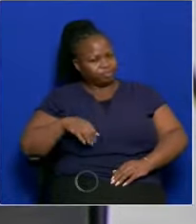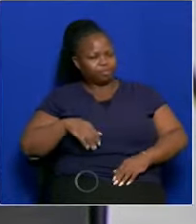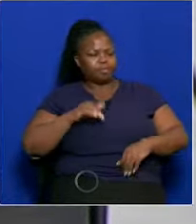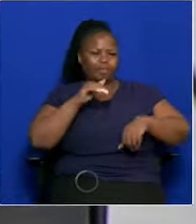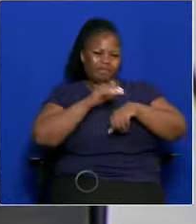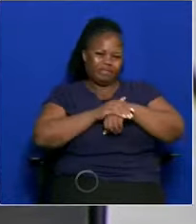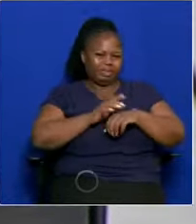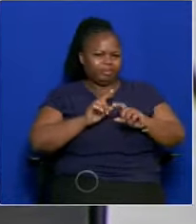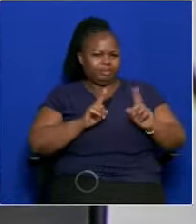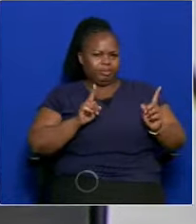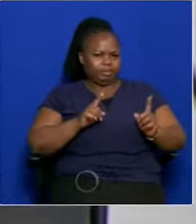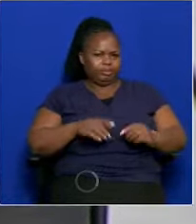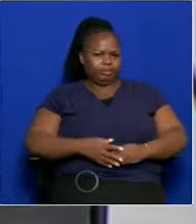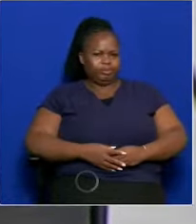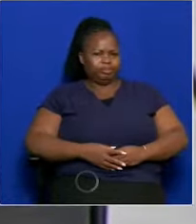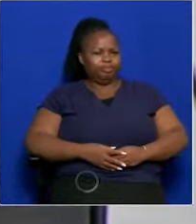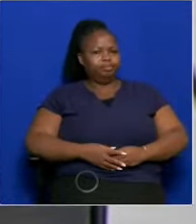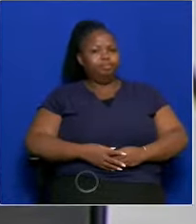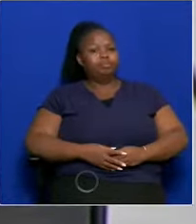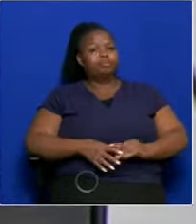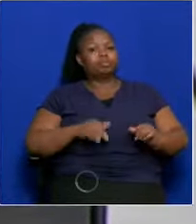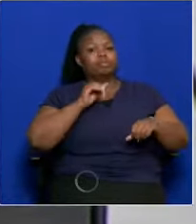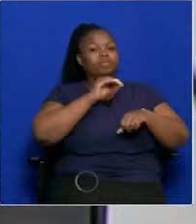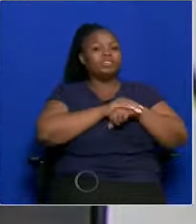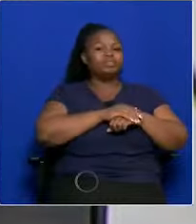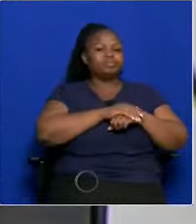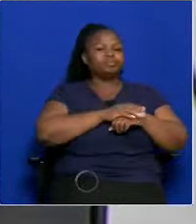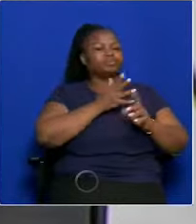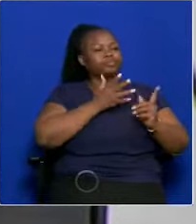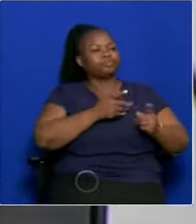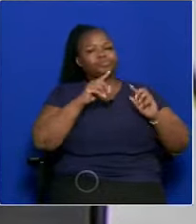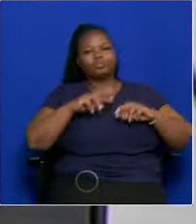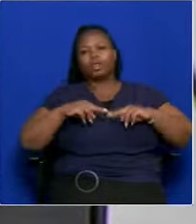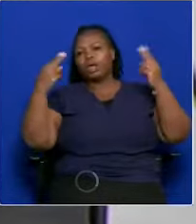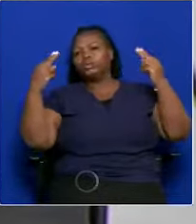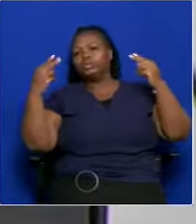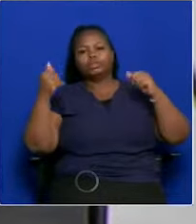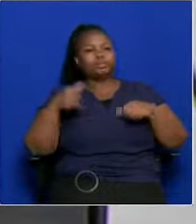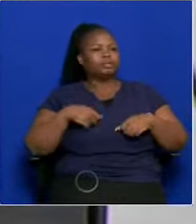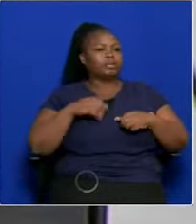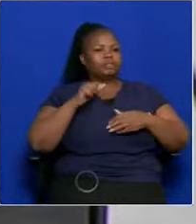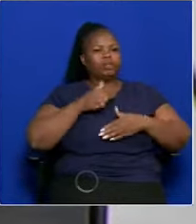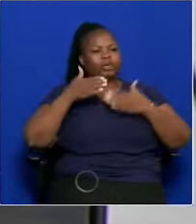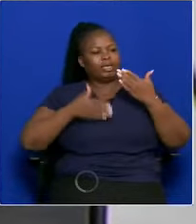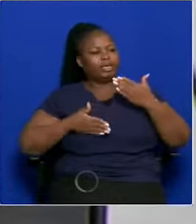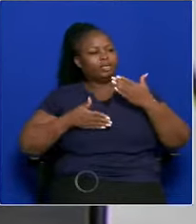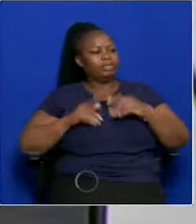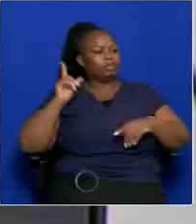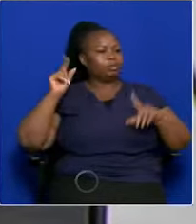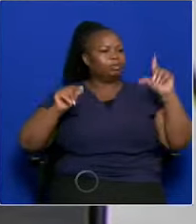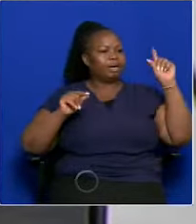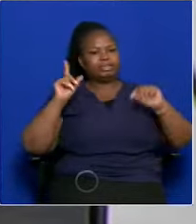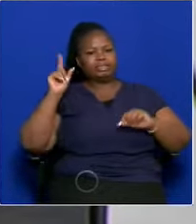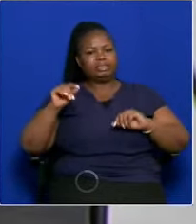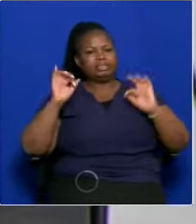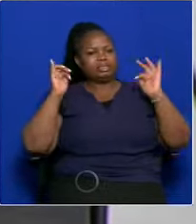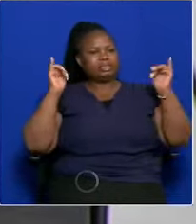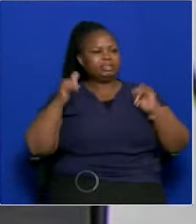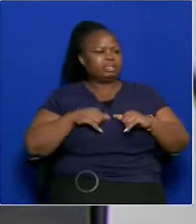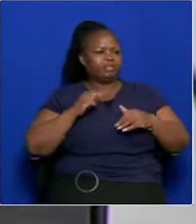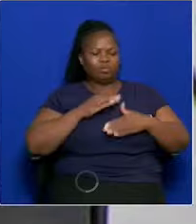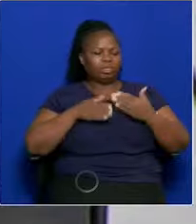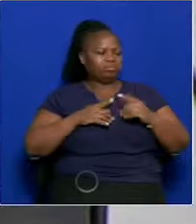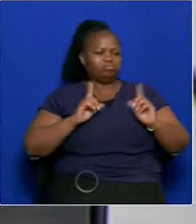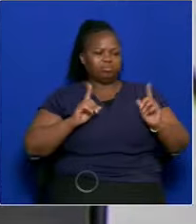friend whereby we're going out together every weekend or going to parties together and so forth.